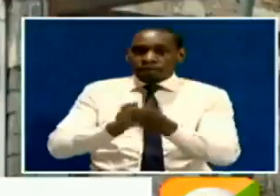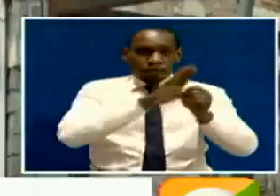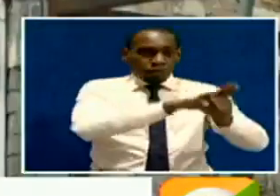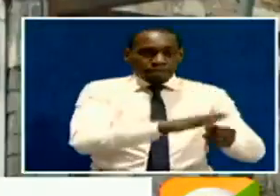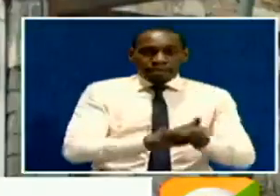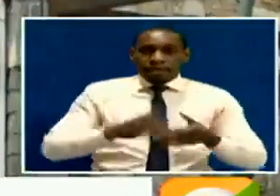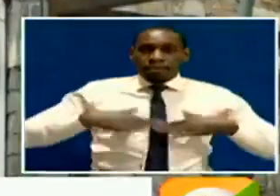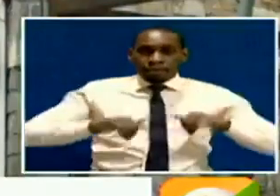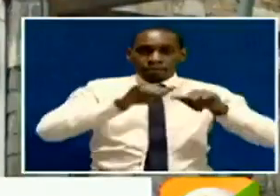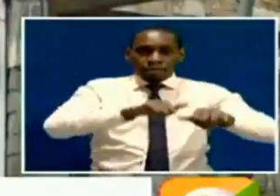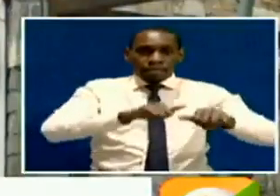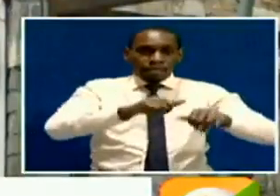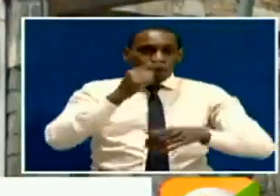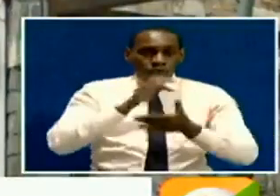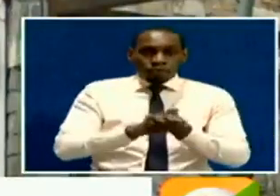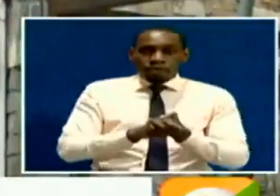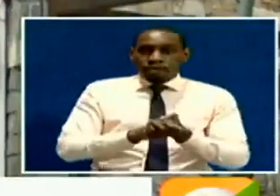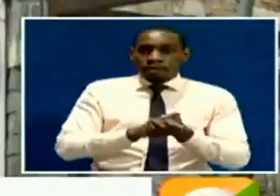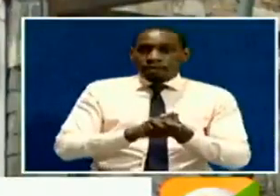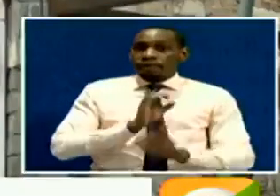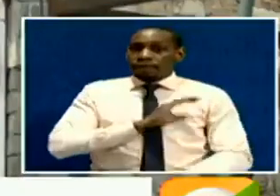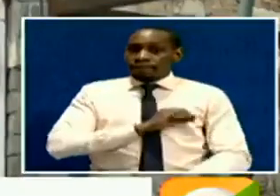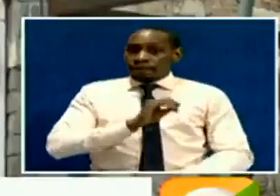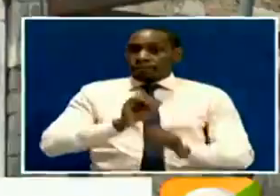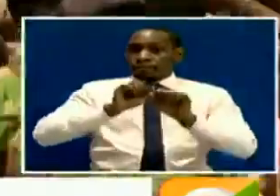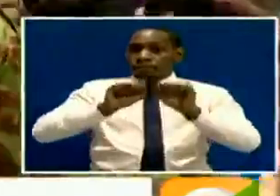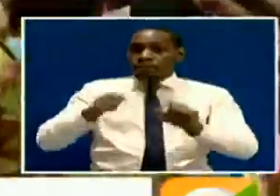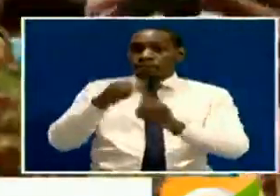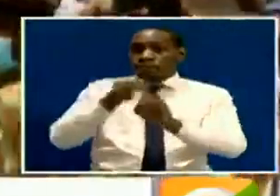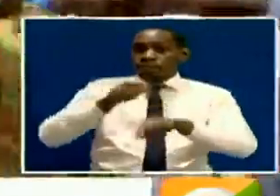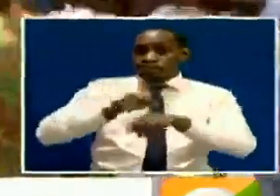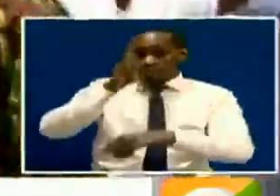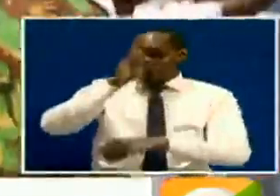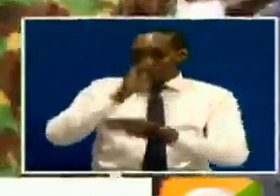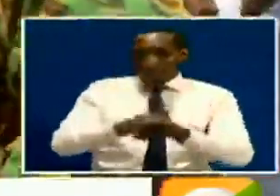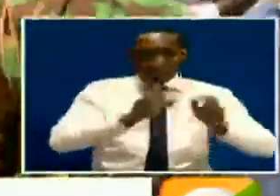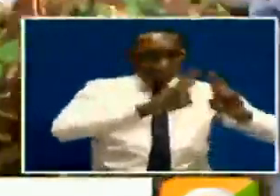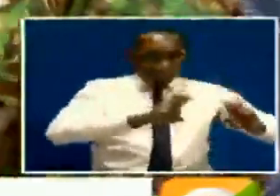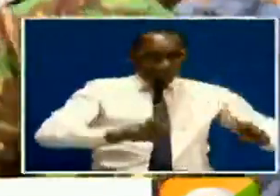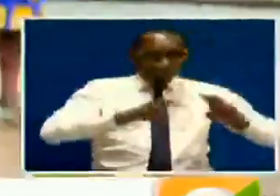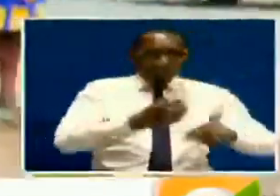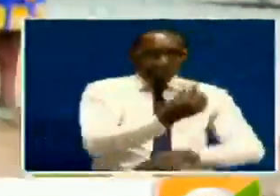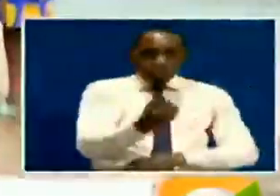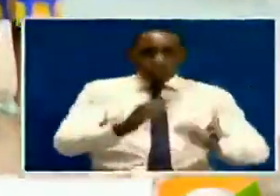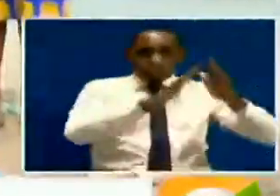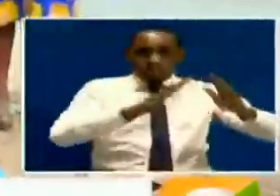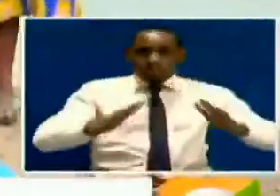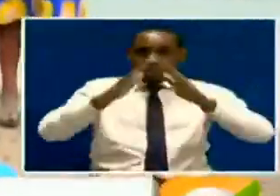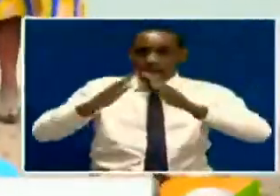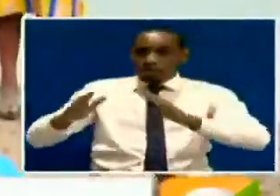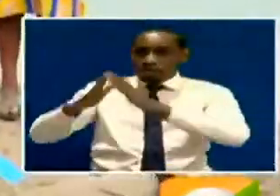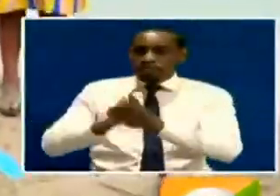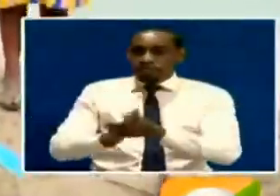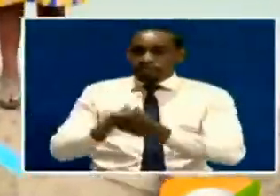kept indoors only peeping from their balconies for fear of attacks as police conducted door-to-door operations. Lakini kutoka